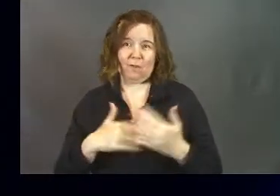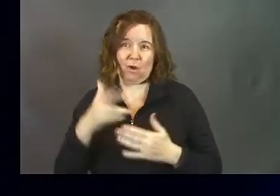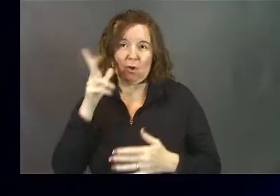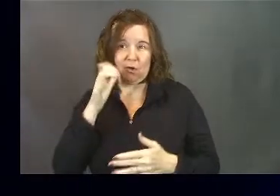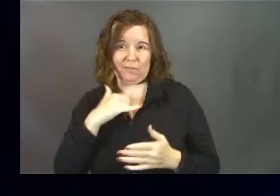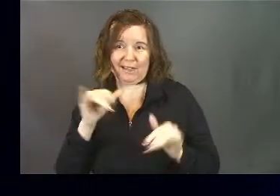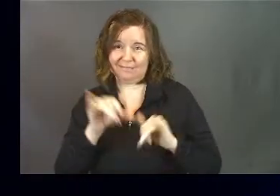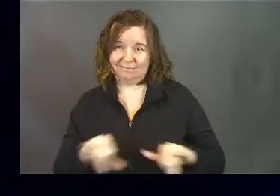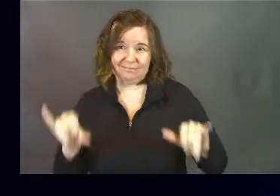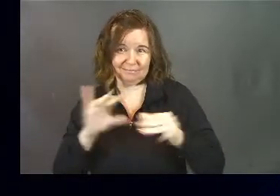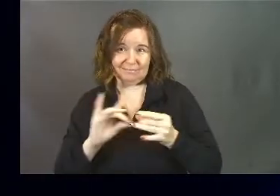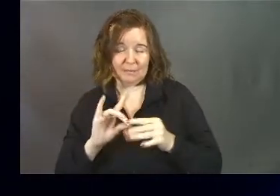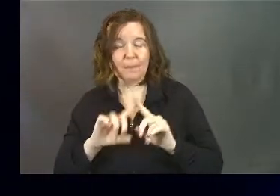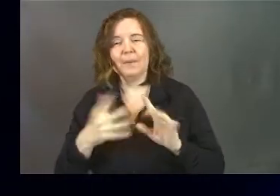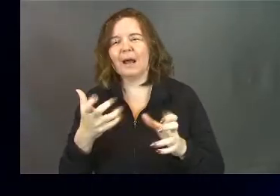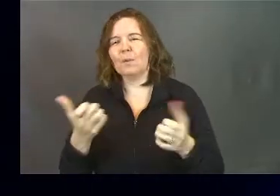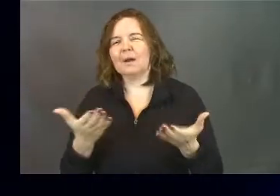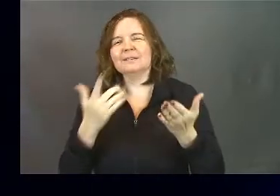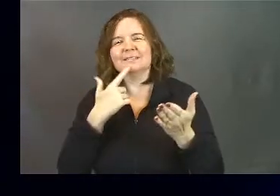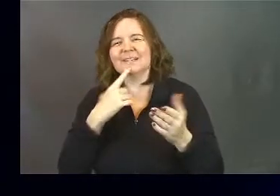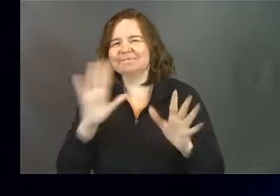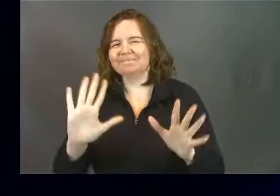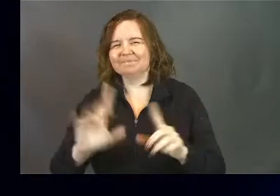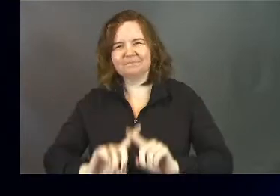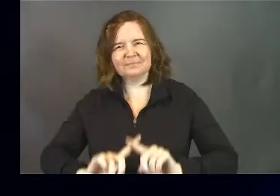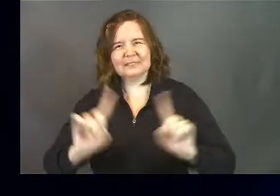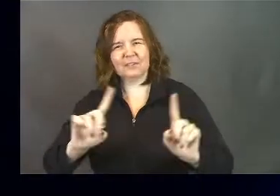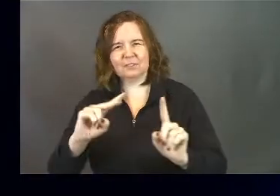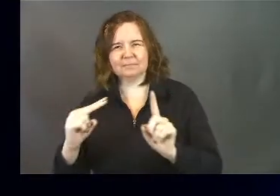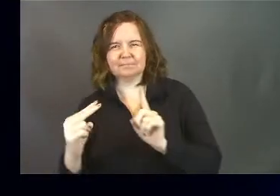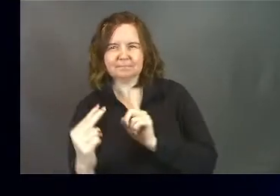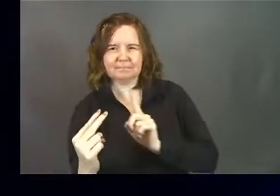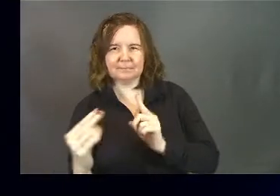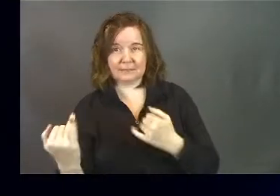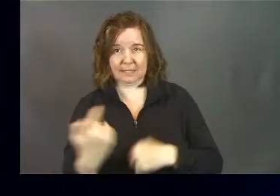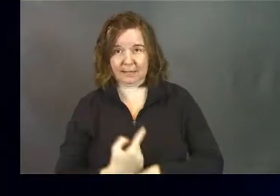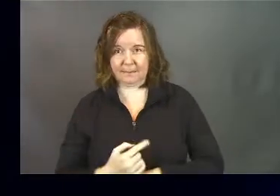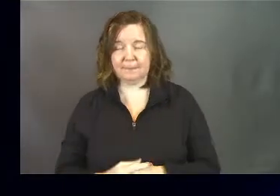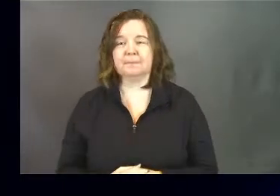that before. But I want to offer you a different vision of that today.